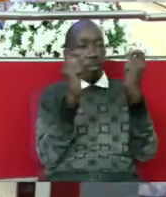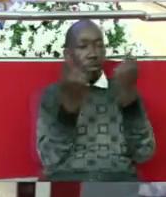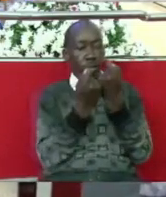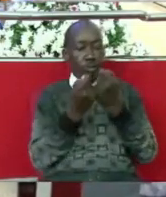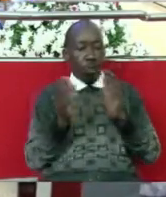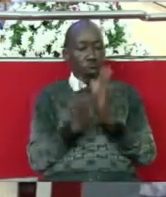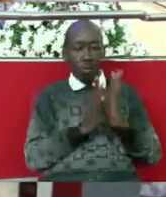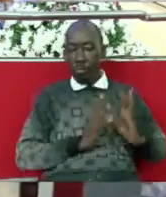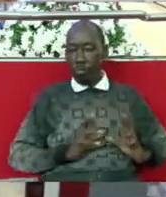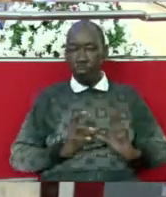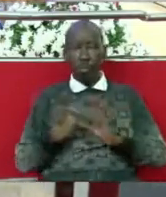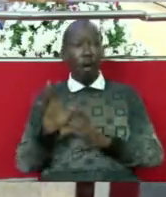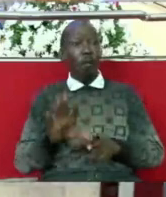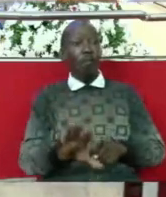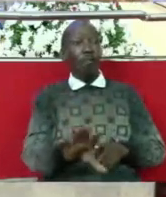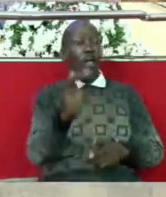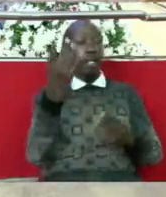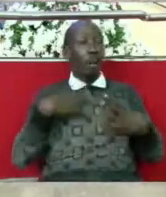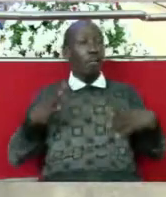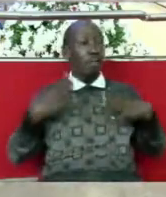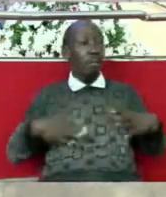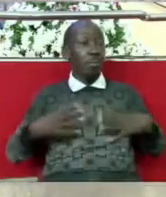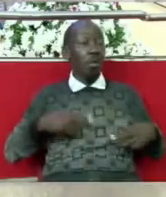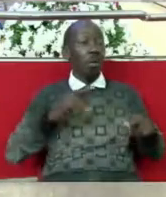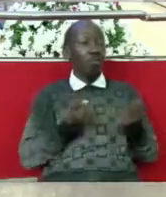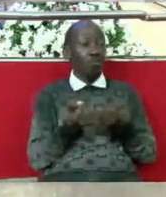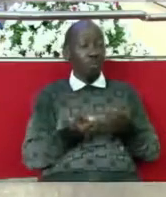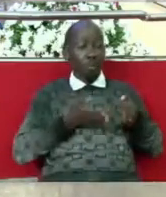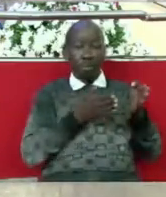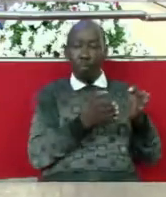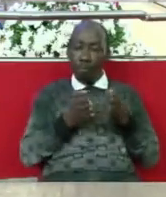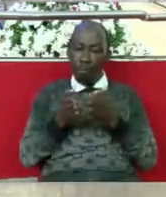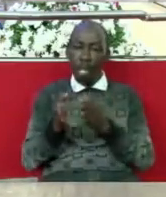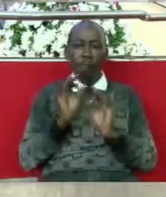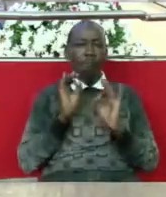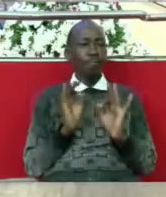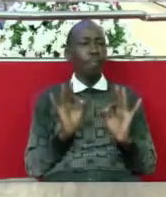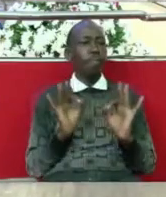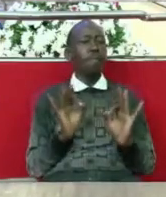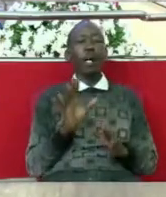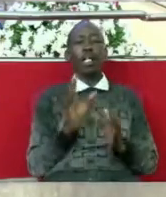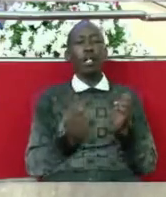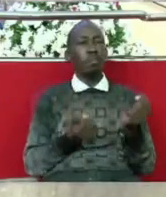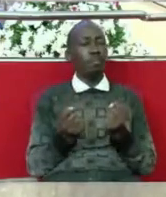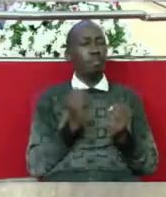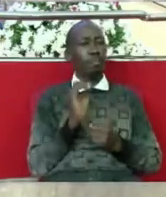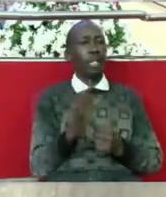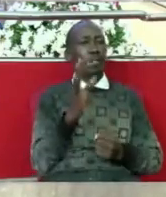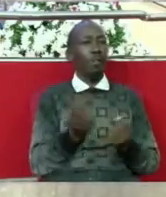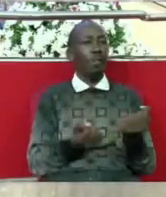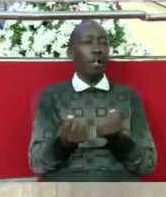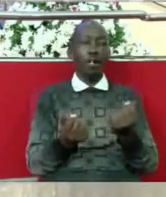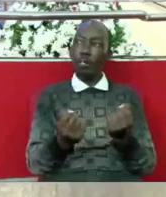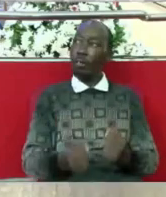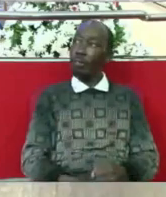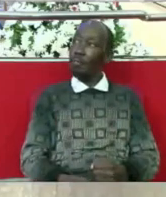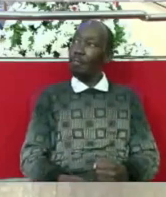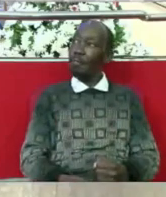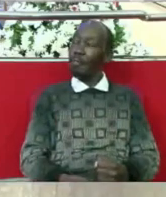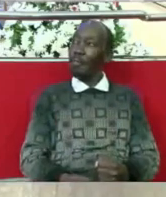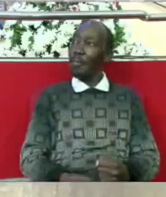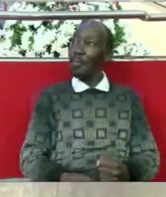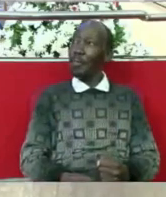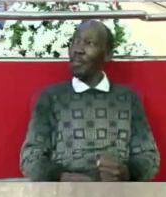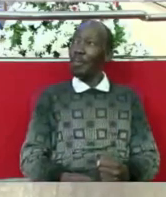wale wakudi wa. We found some vehicles that are parking there, are prestigious vehicles, machines. Tukapata magari ya